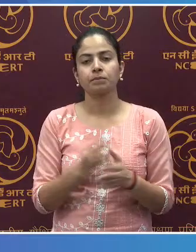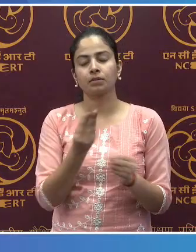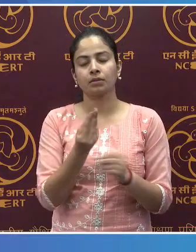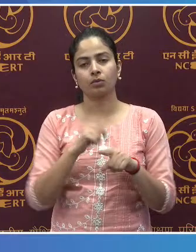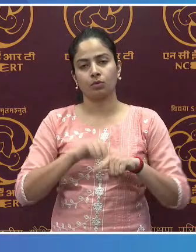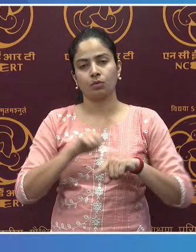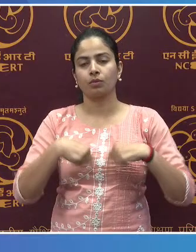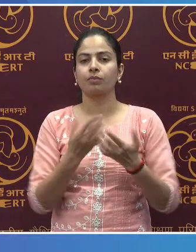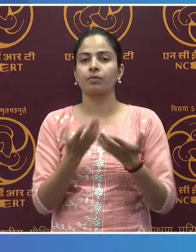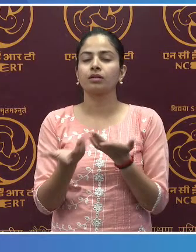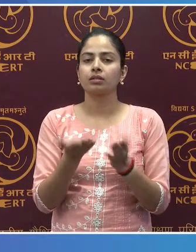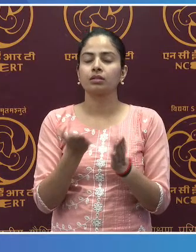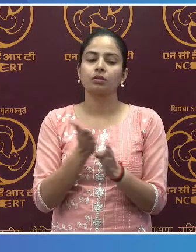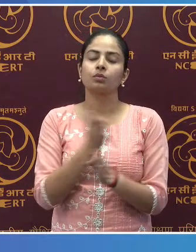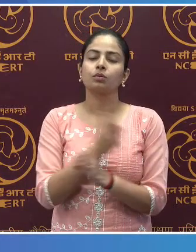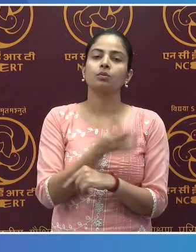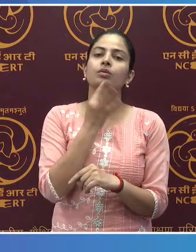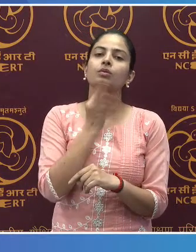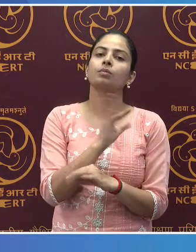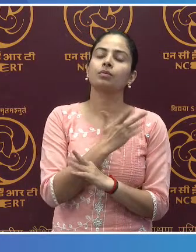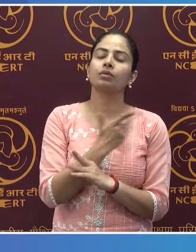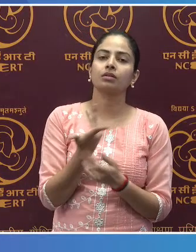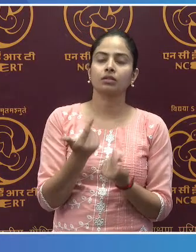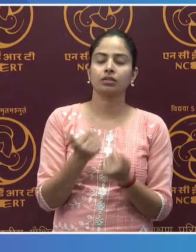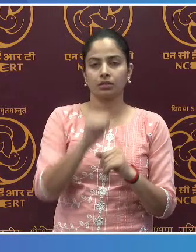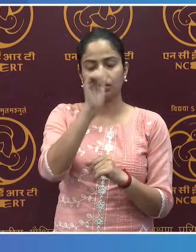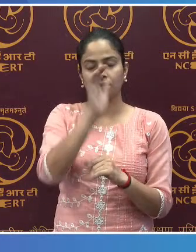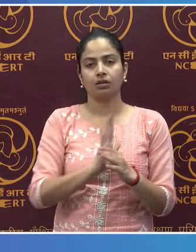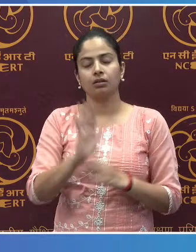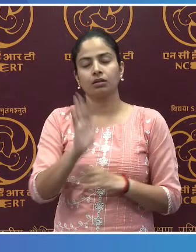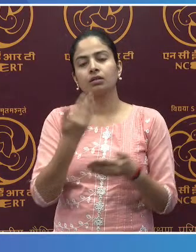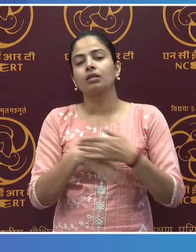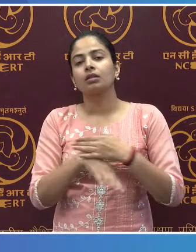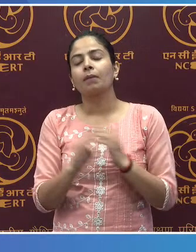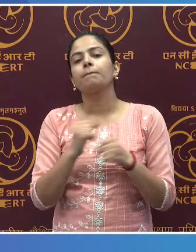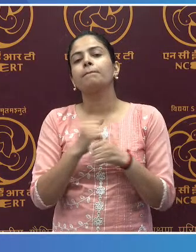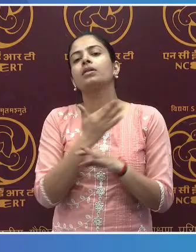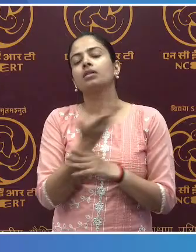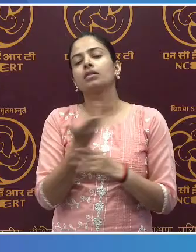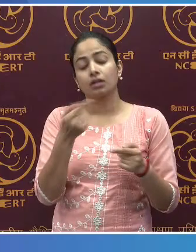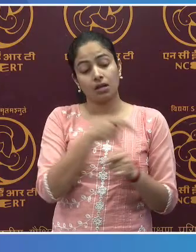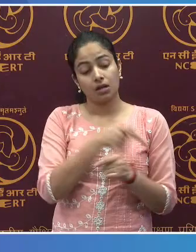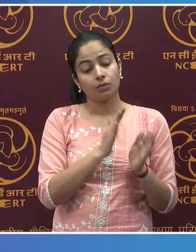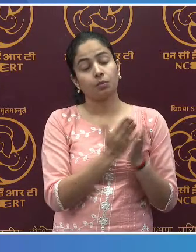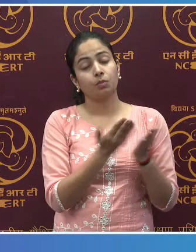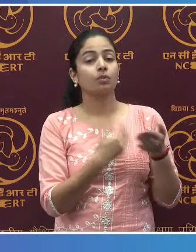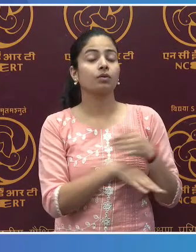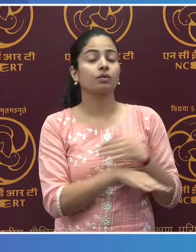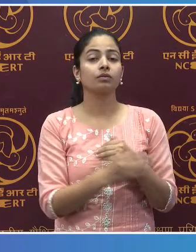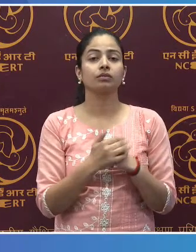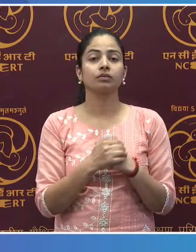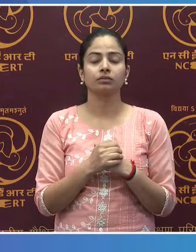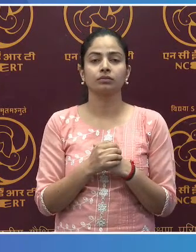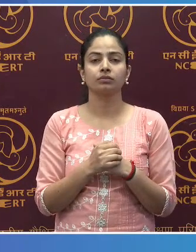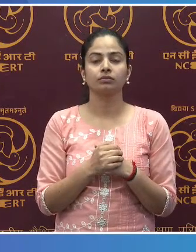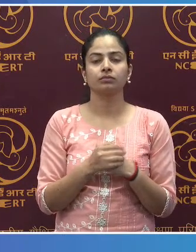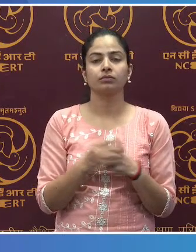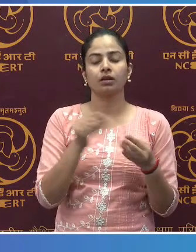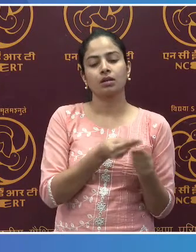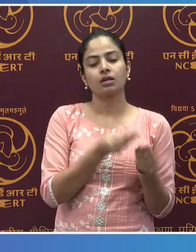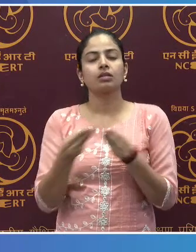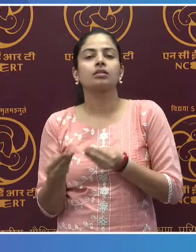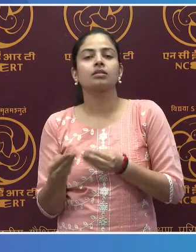now. And another important thing is the Indian knowledge system, that is the inbuilt in the textbook. Indian knowledge system means what the contribution